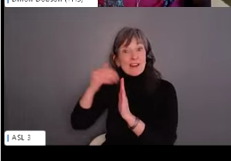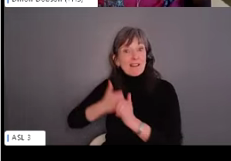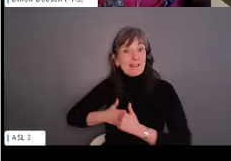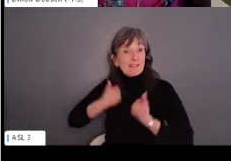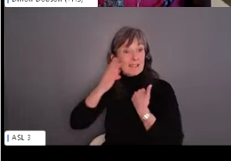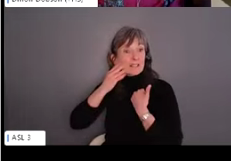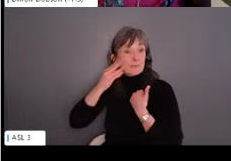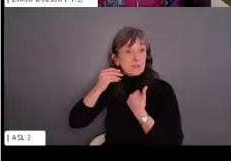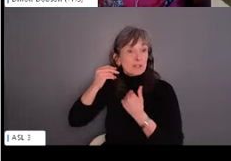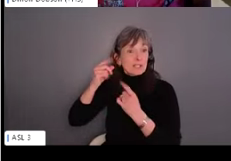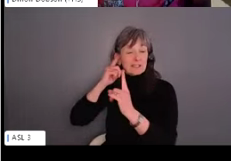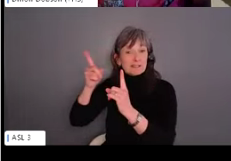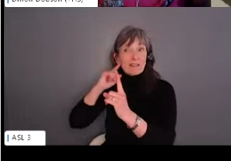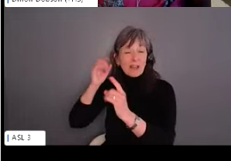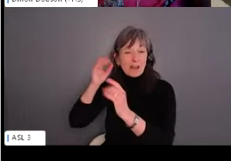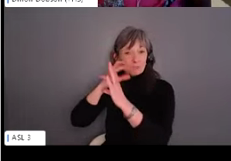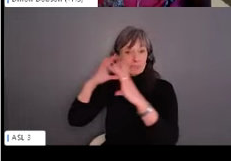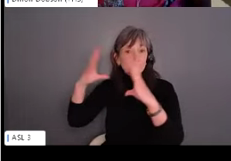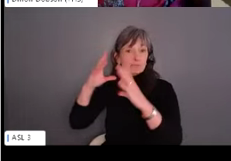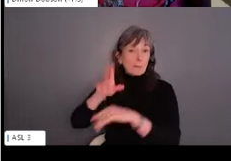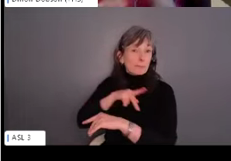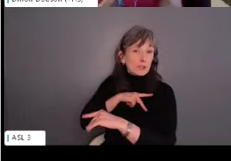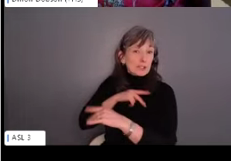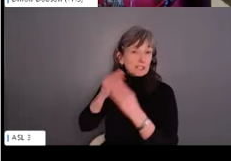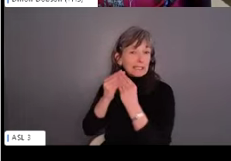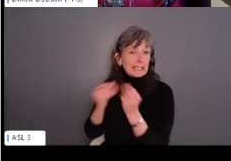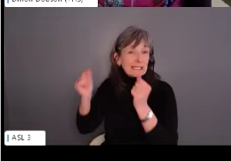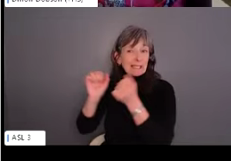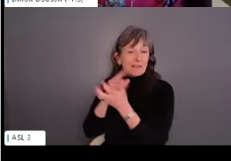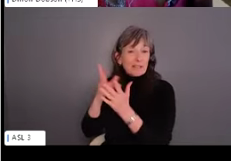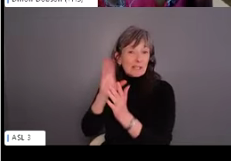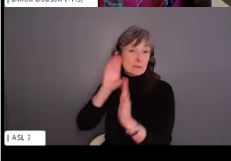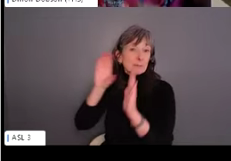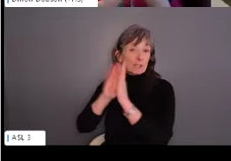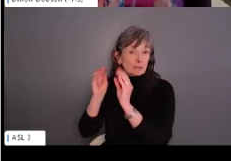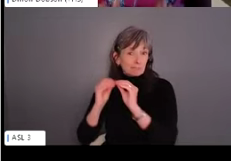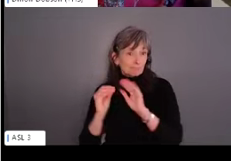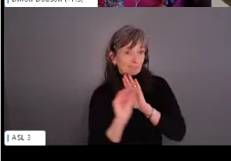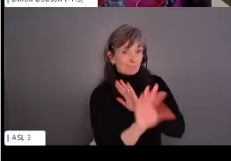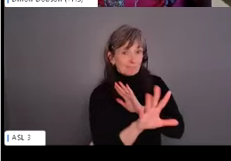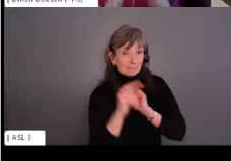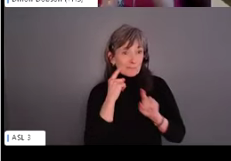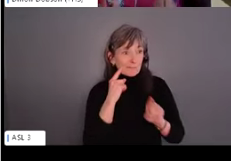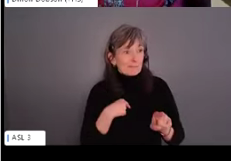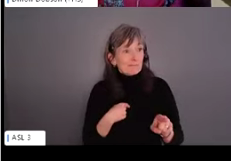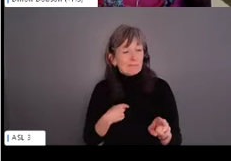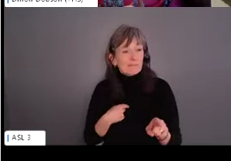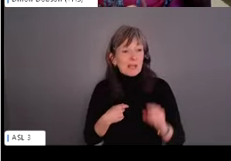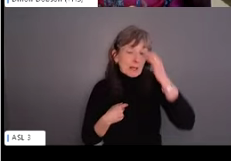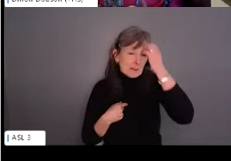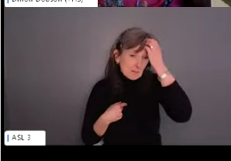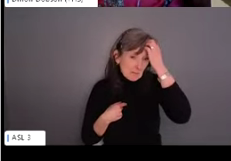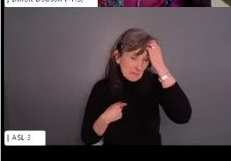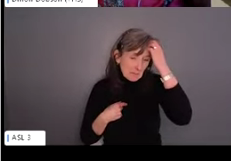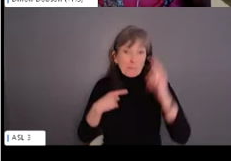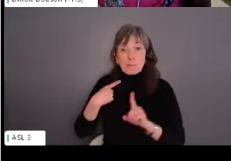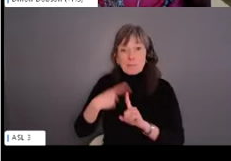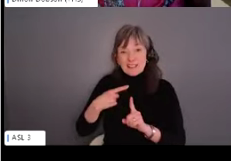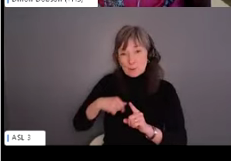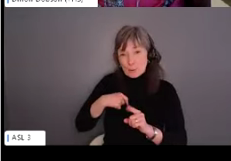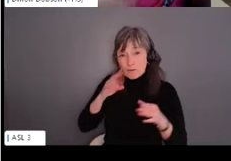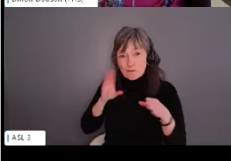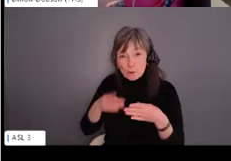personal healing rather. And so it aligns with our focus on connection and reconciliation for